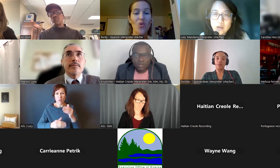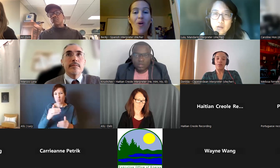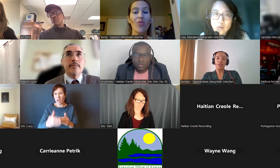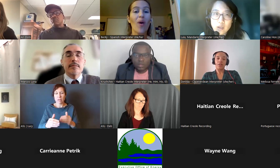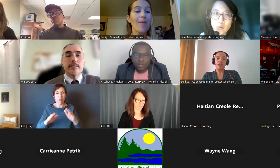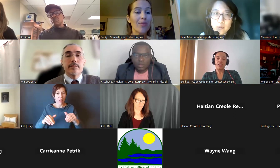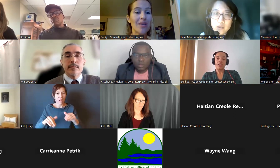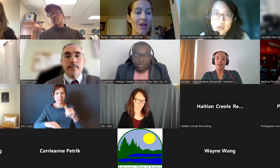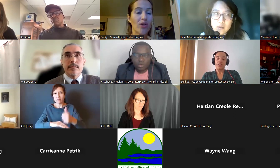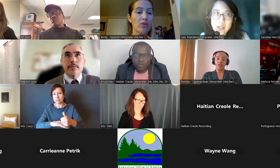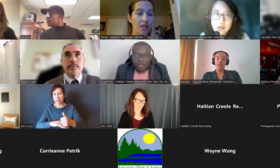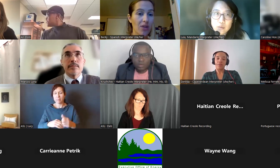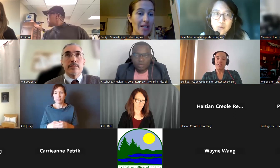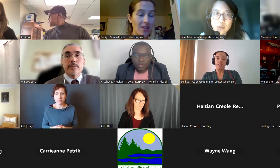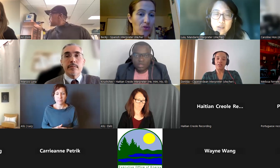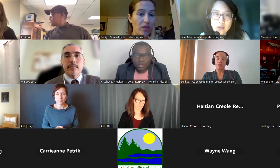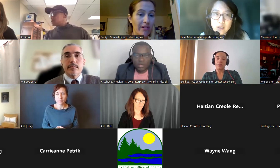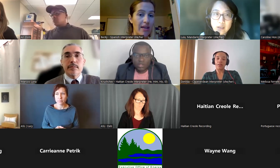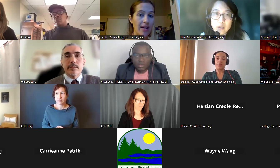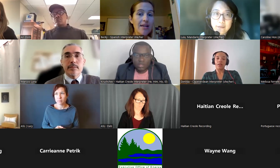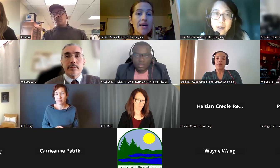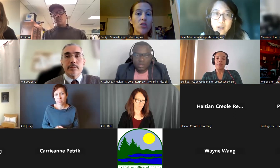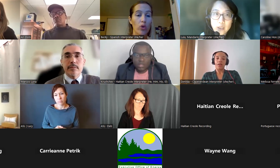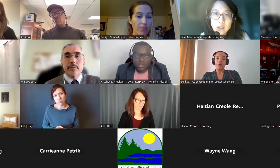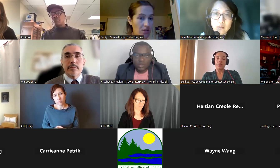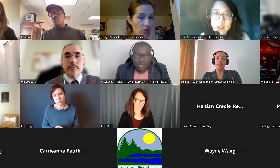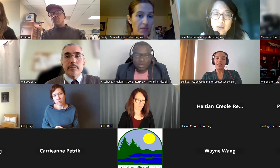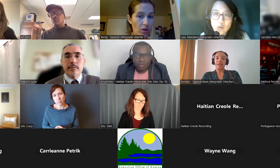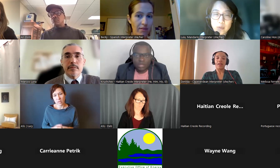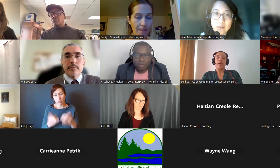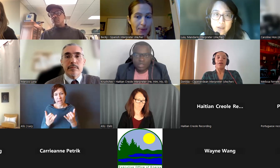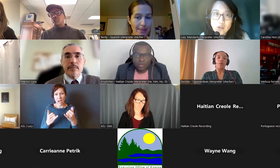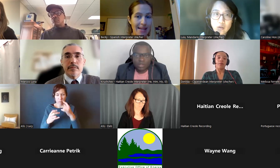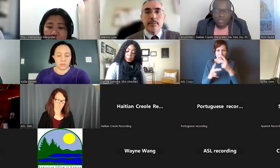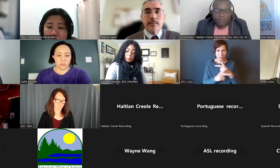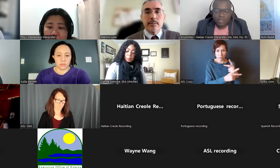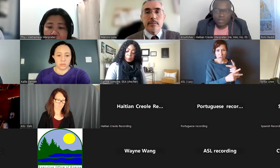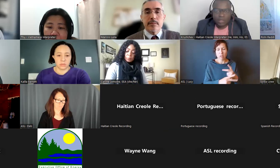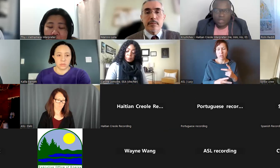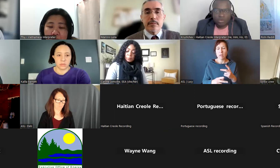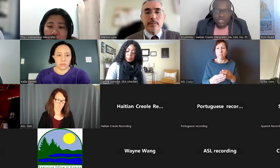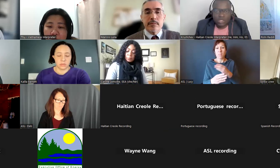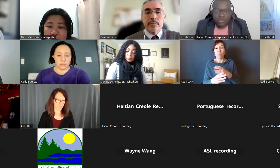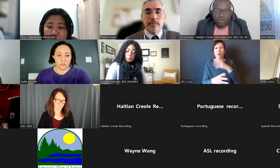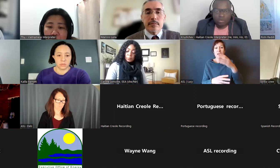regulations yet, but we're putting those together. So for our next meeting, I will definitely